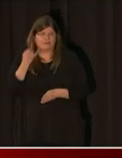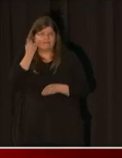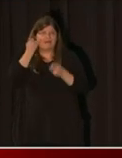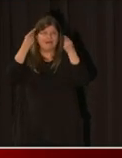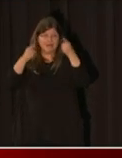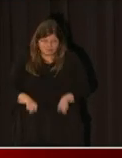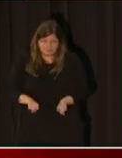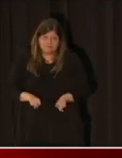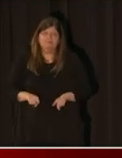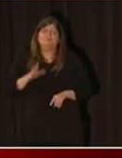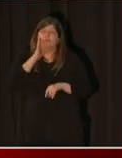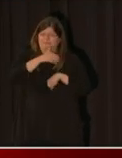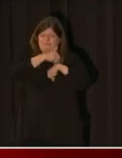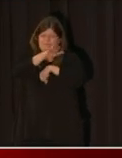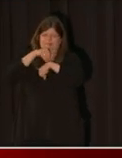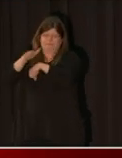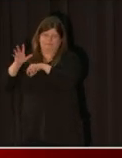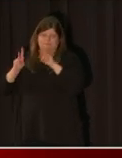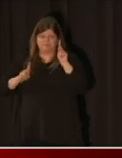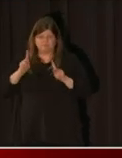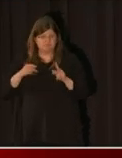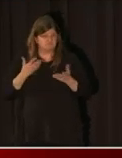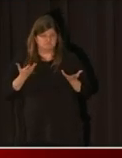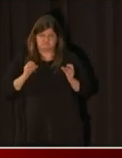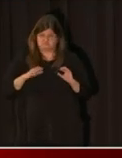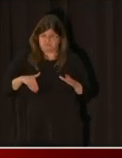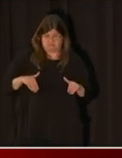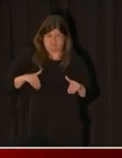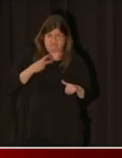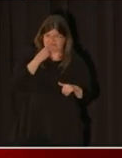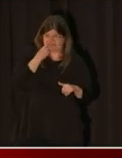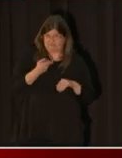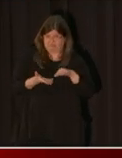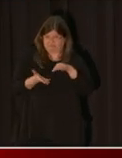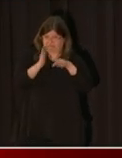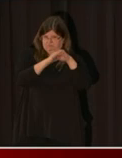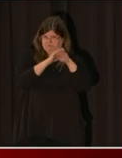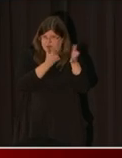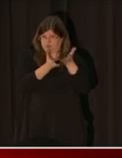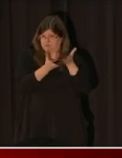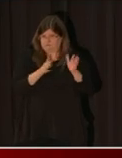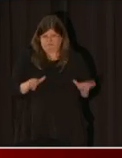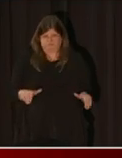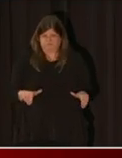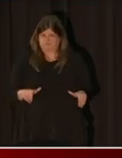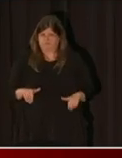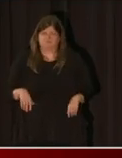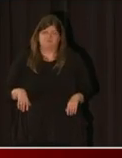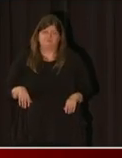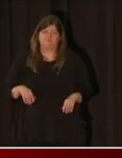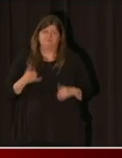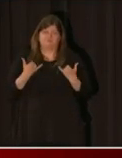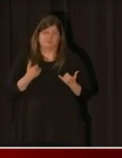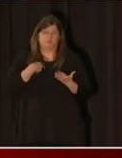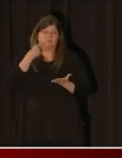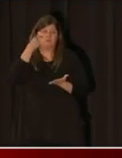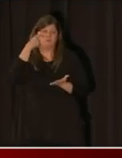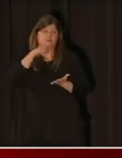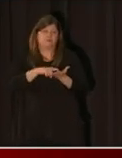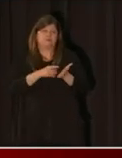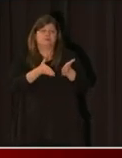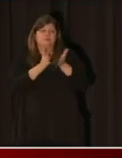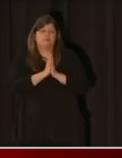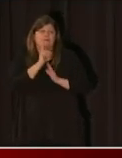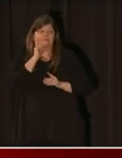say is while we haven't seen an increase in requests for services, we are seeing those requests taking a little bit longer, only because we know